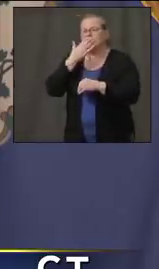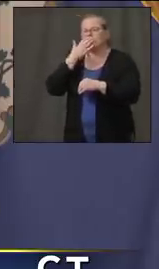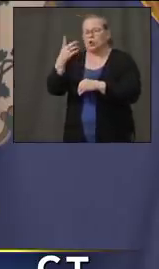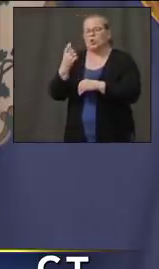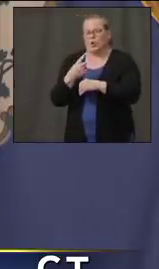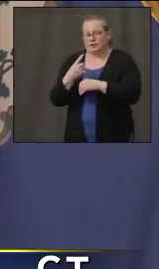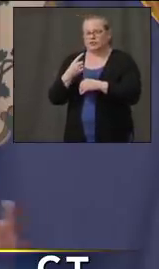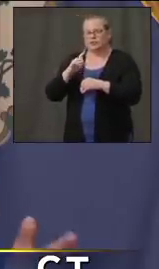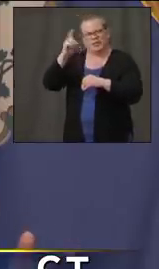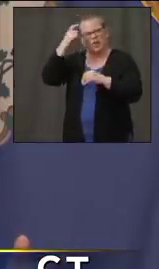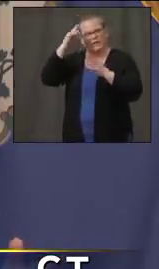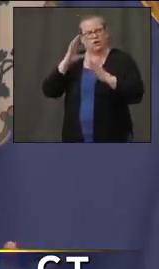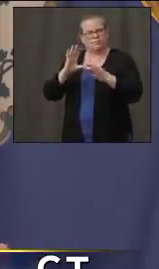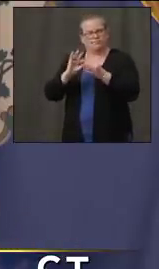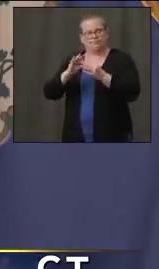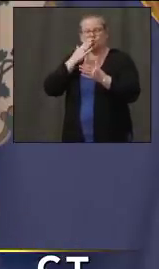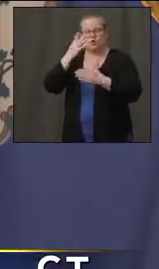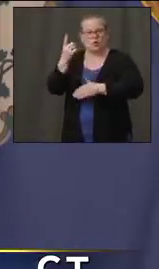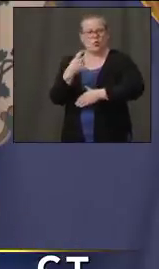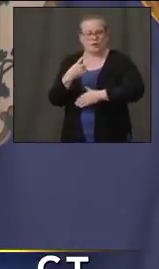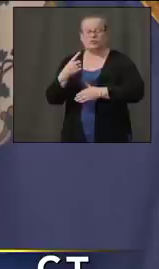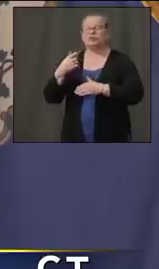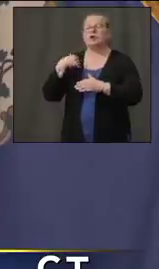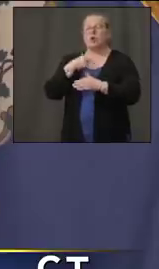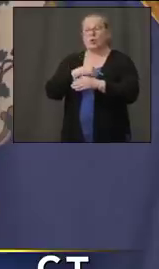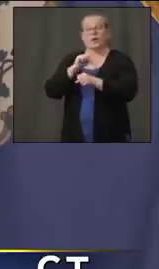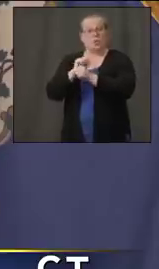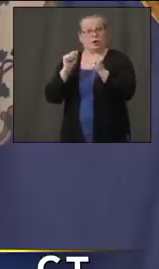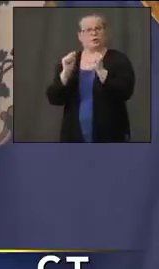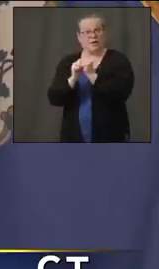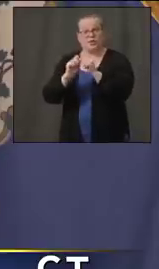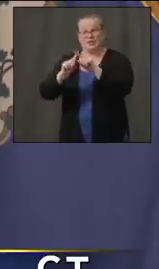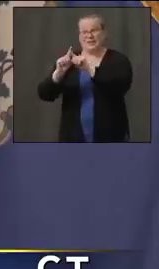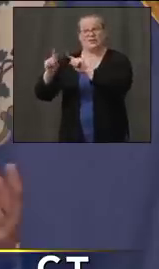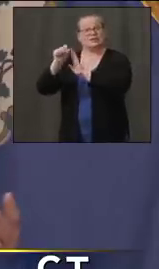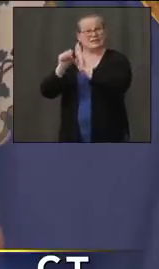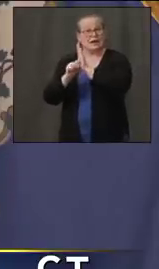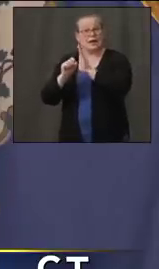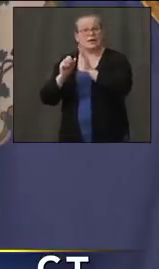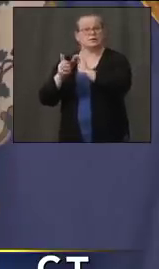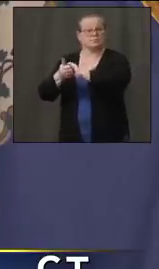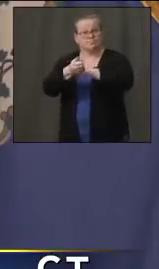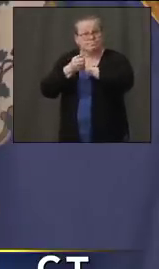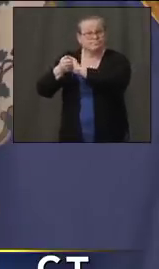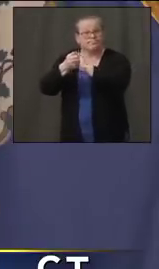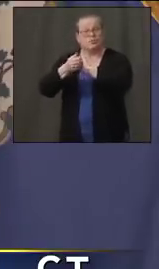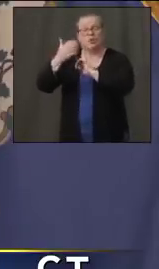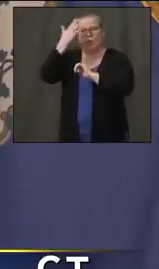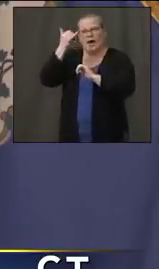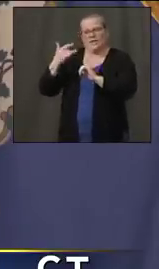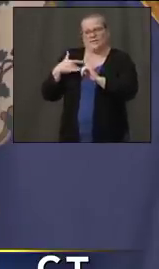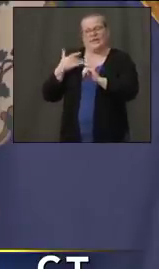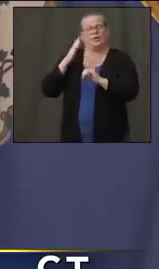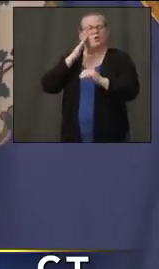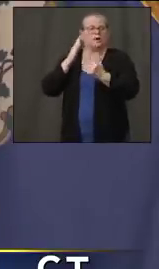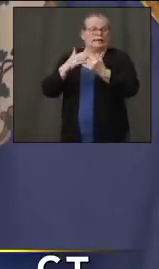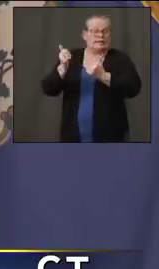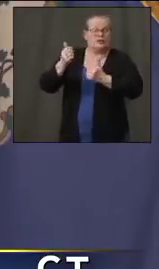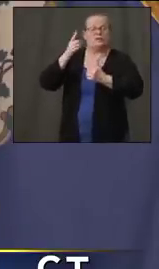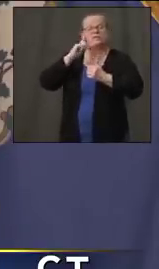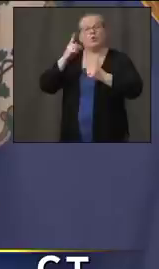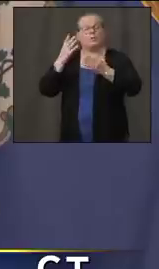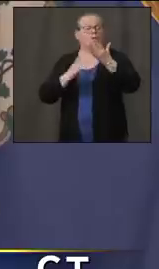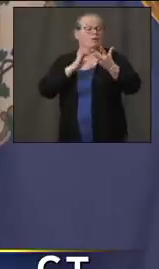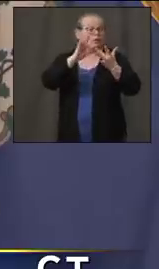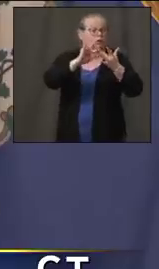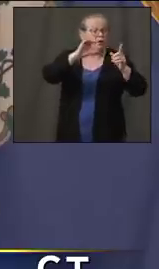more, get more access, either from the federal stockpile or more likely from China and overseas. But longer term, we want to be able to do